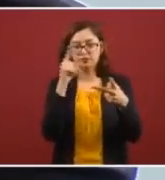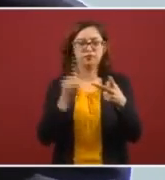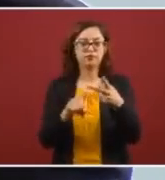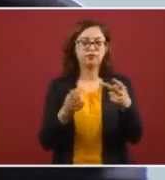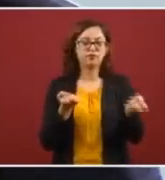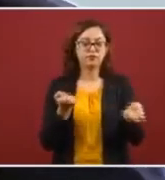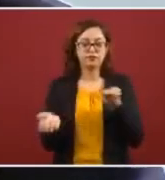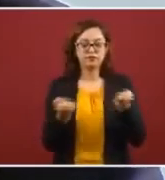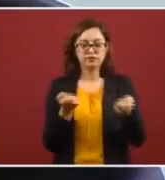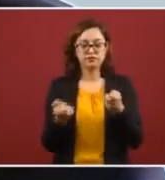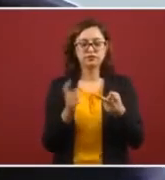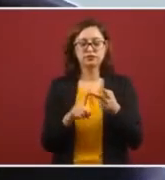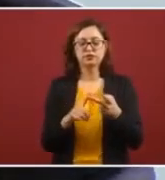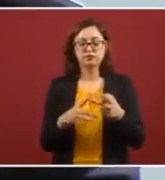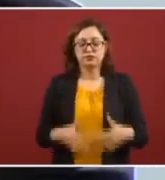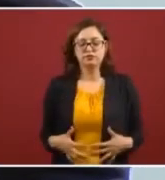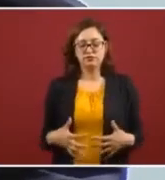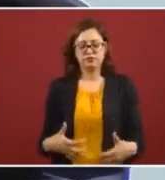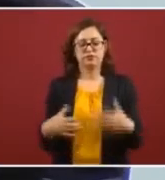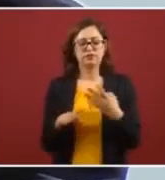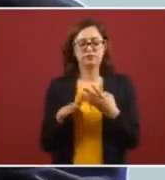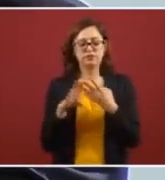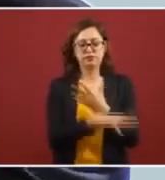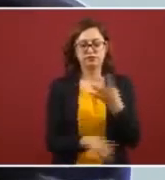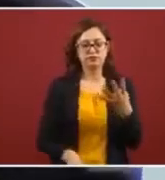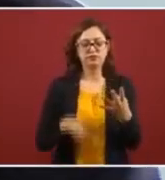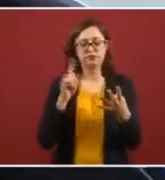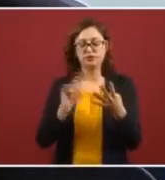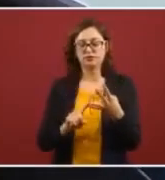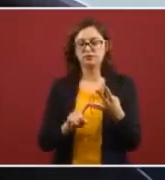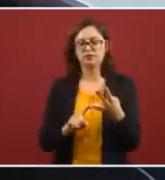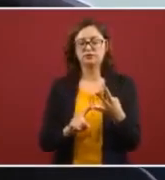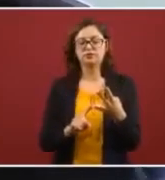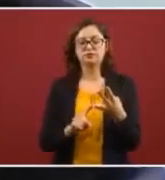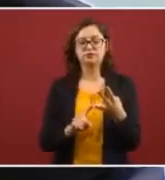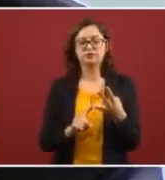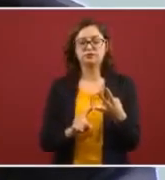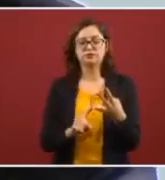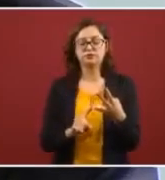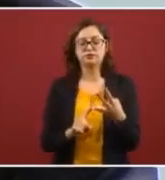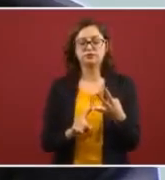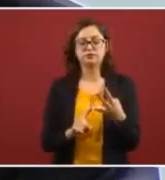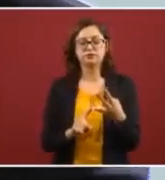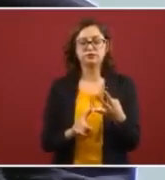So they're also going to have helping